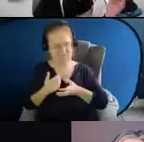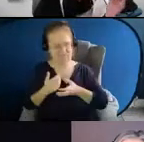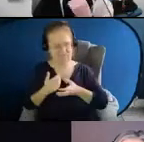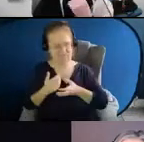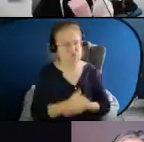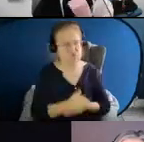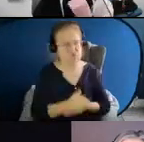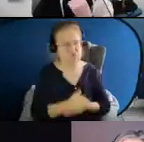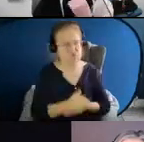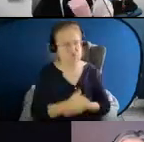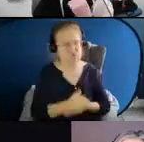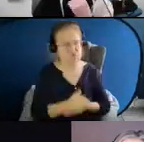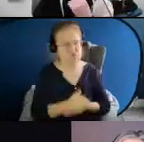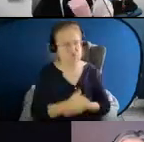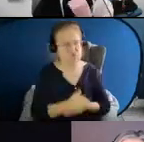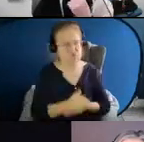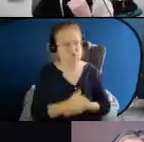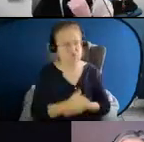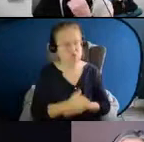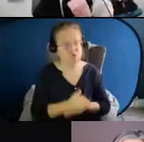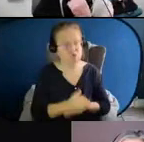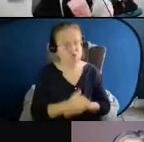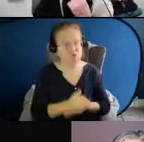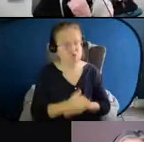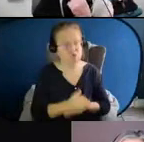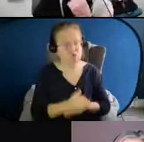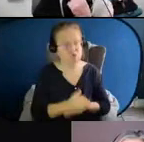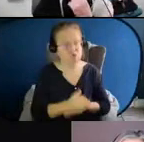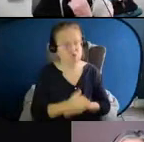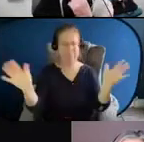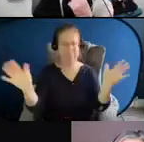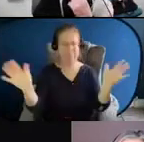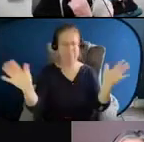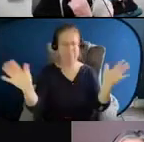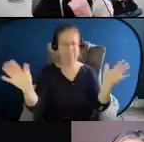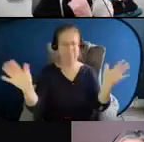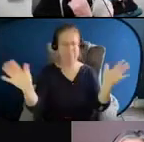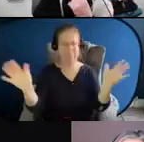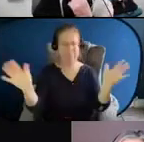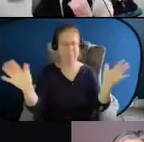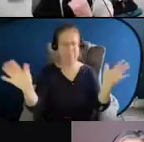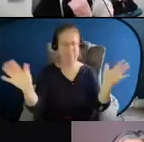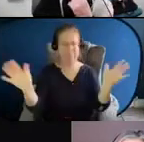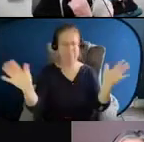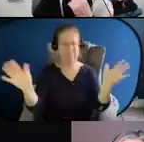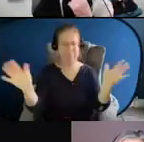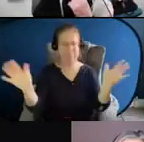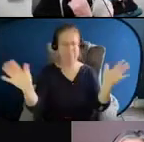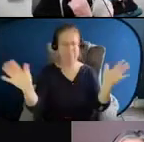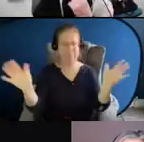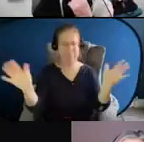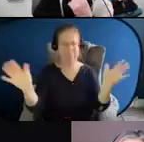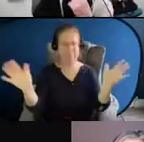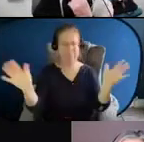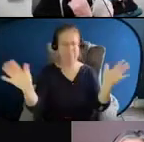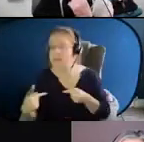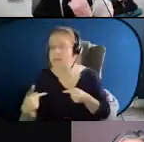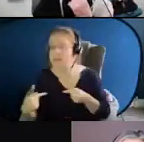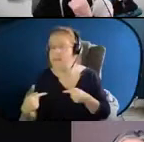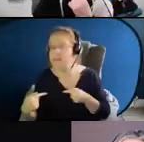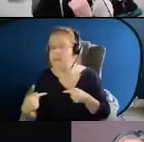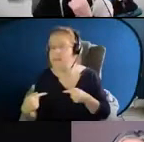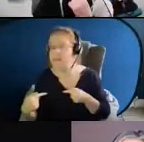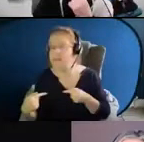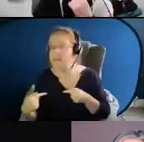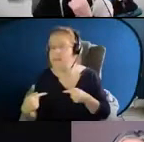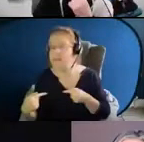everyone. If we try to maintain that competitive advantage for ourselves and selfishly hoard the knowledge or the accessible features or things that we're doing